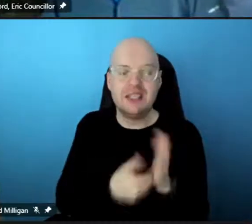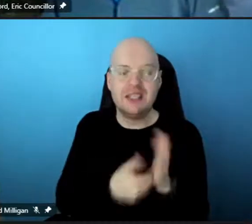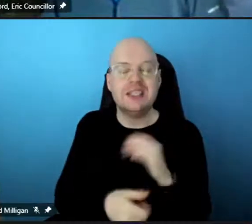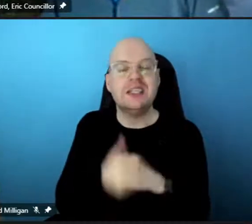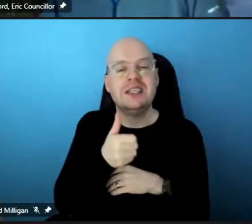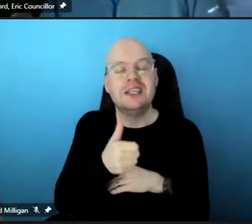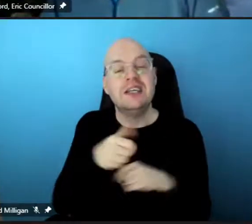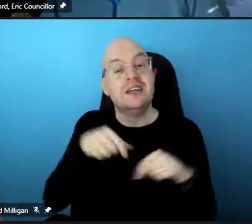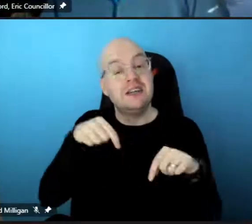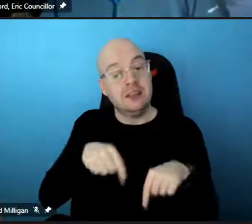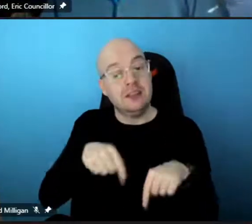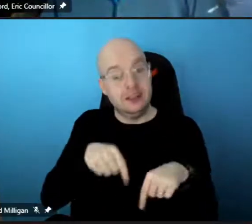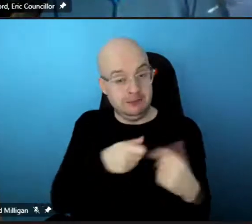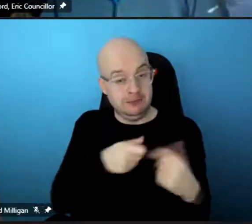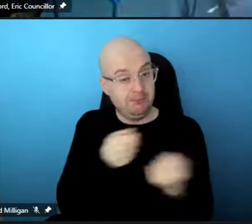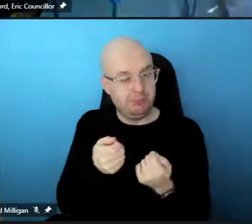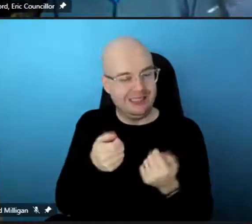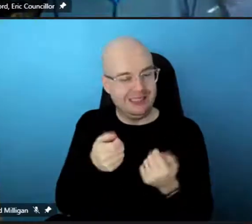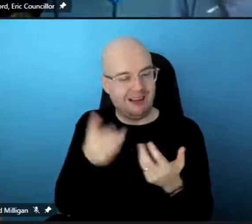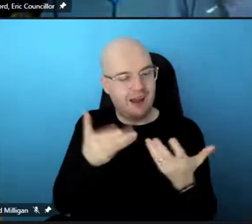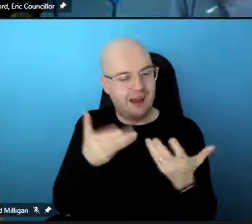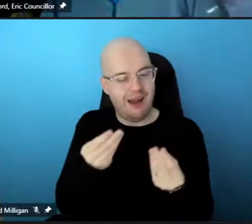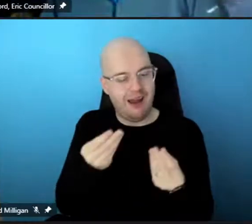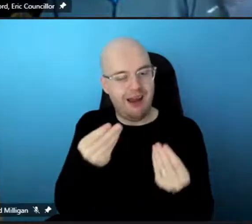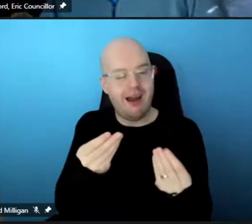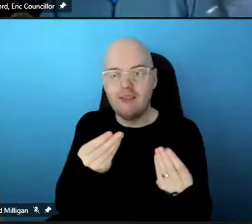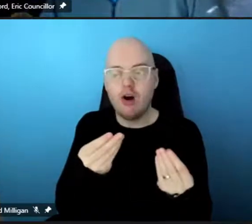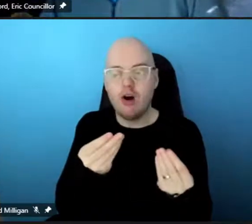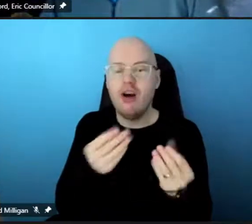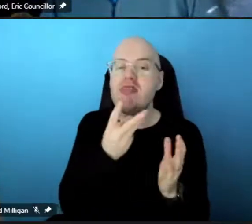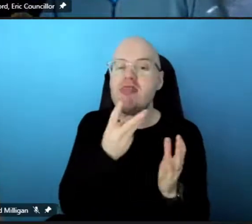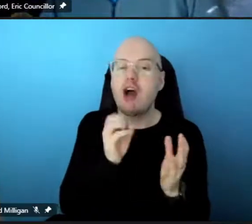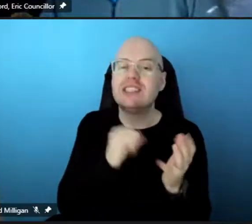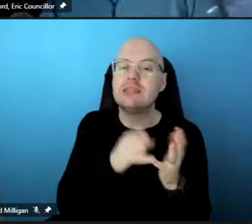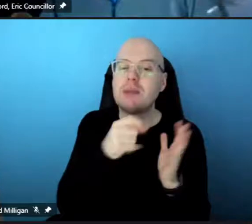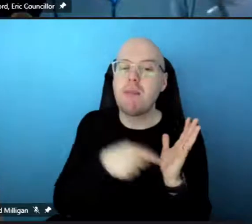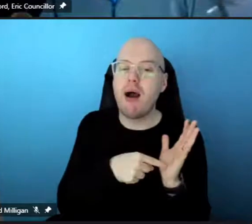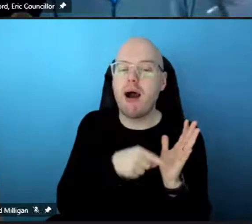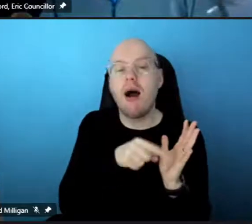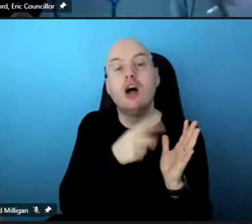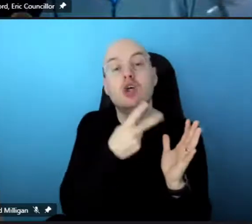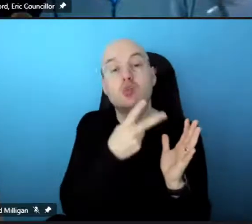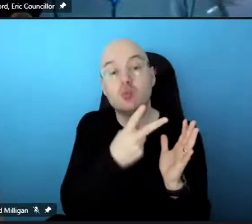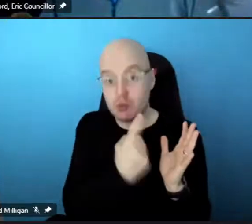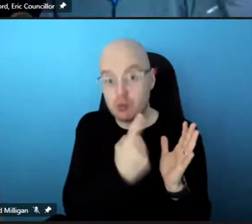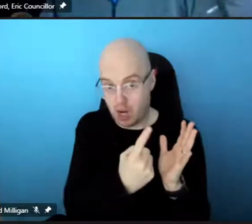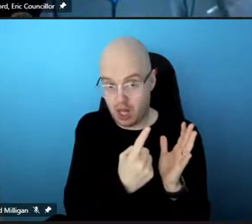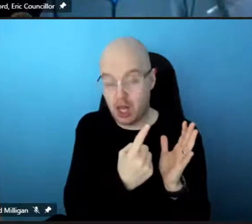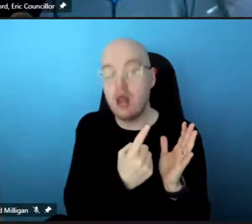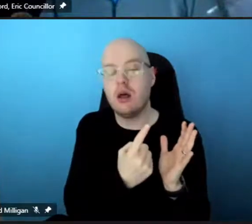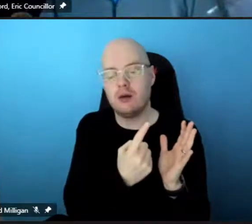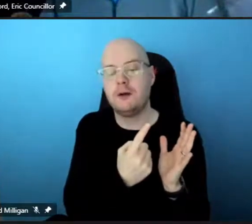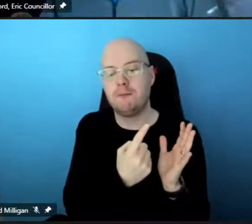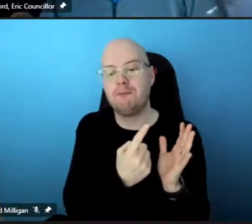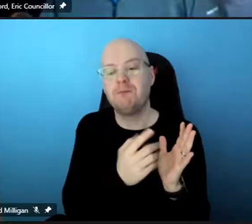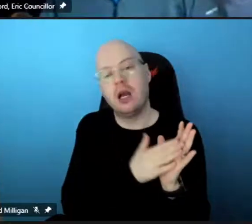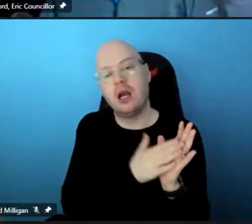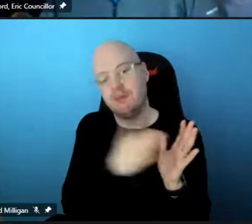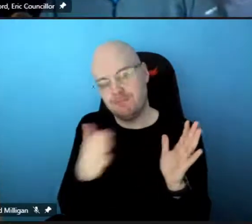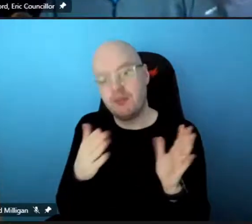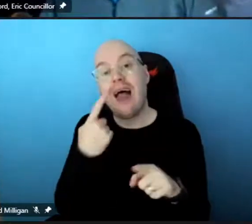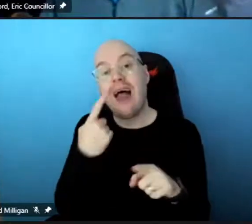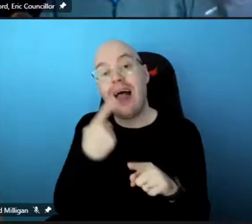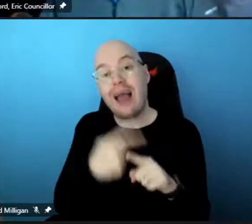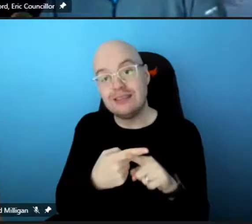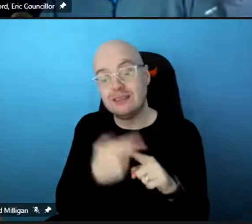one brings the figures to you for the period to 30 September 2021, and also includes a comparison to the